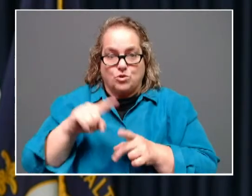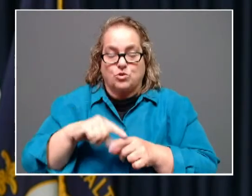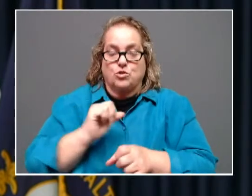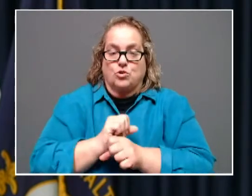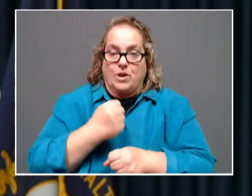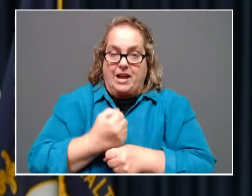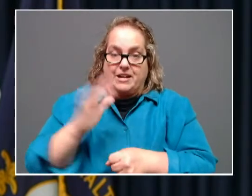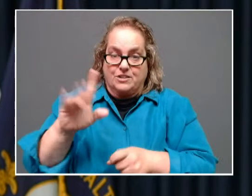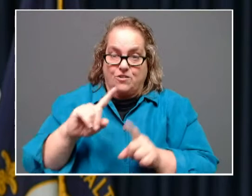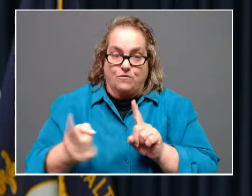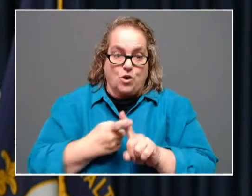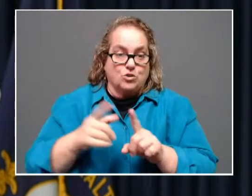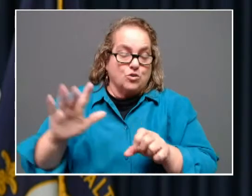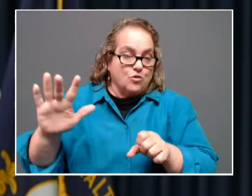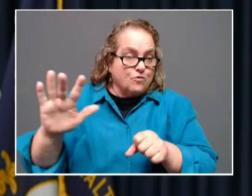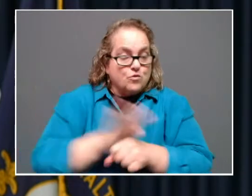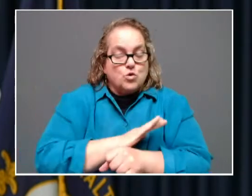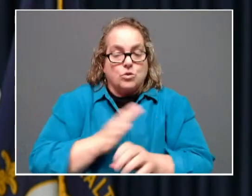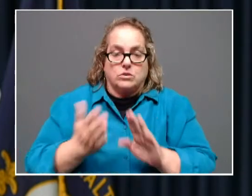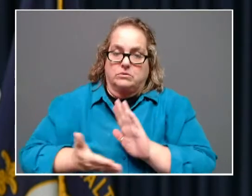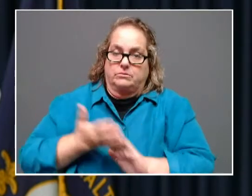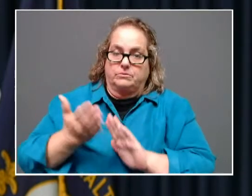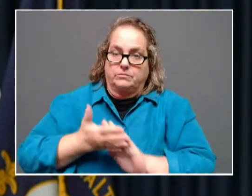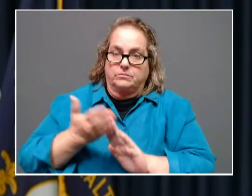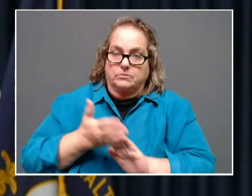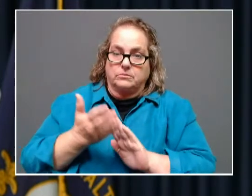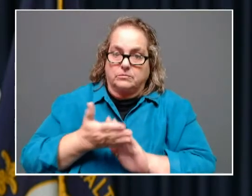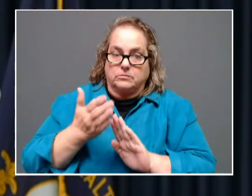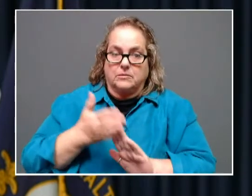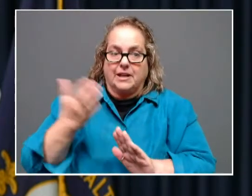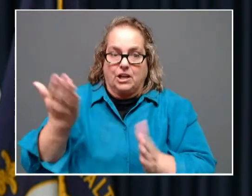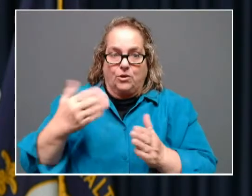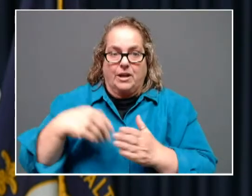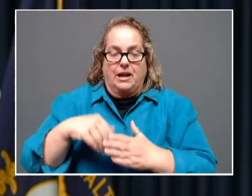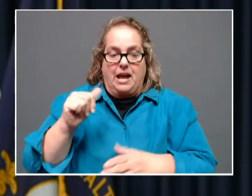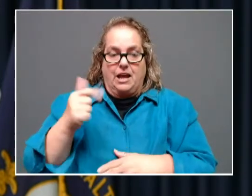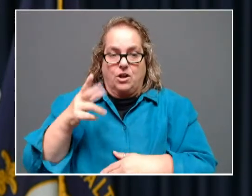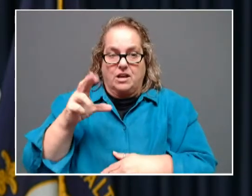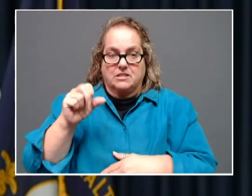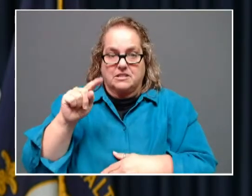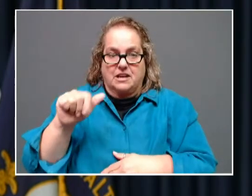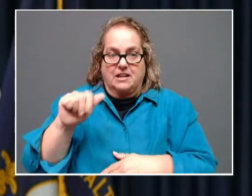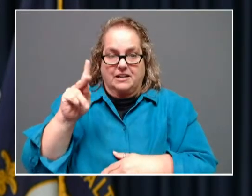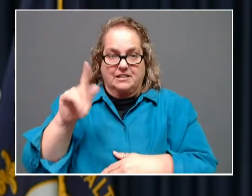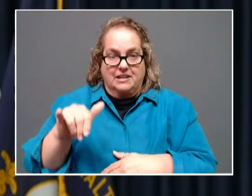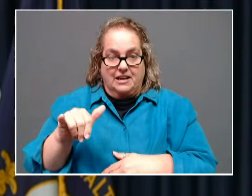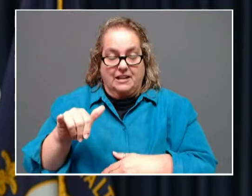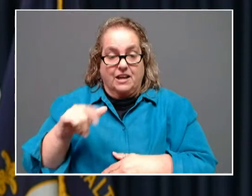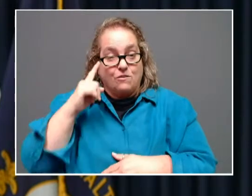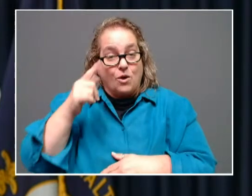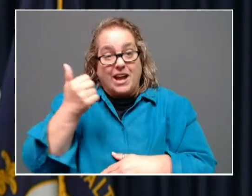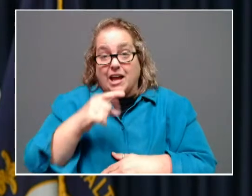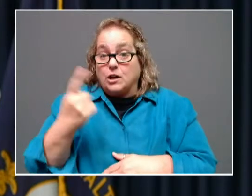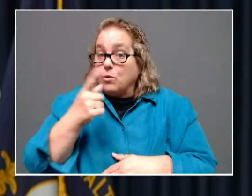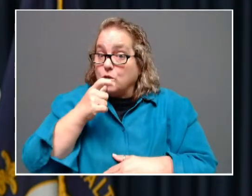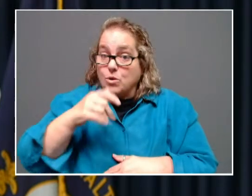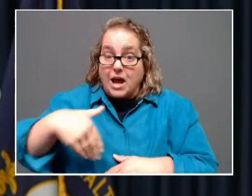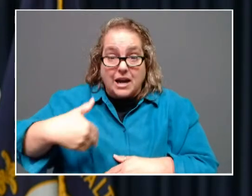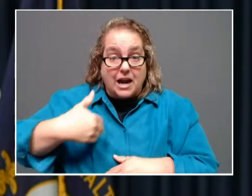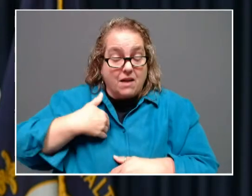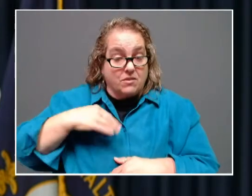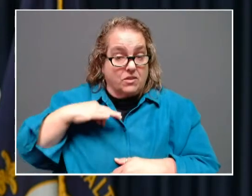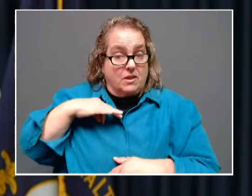full-scale distillery operation in Augusta, Kentucky. For anyone that hasn't ever had the benefit